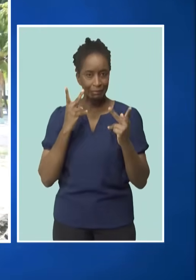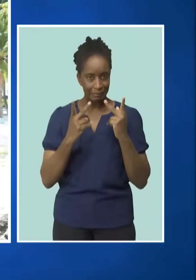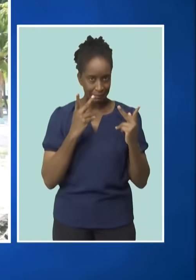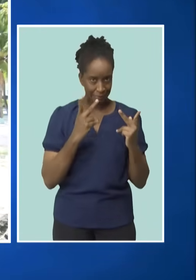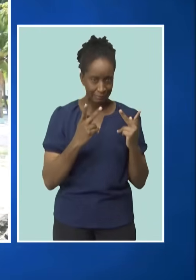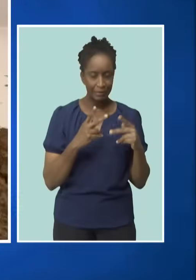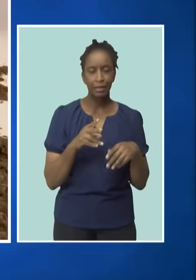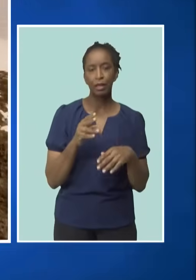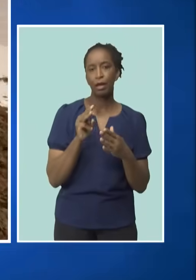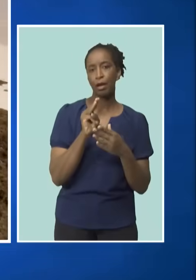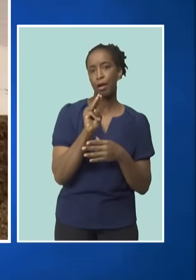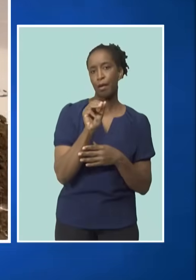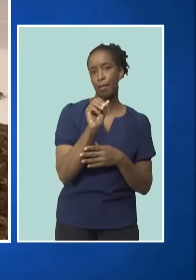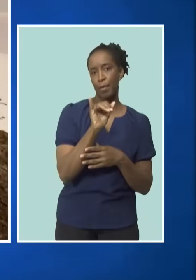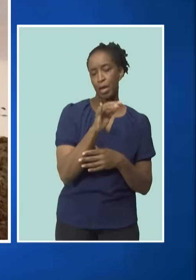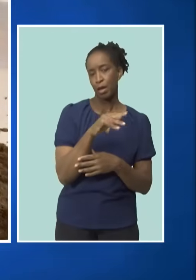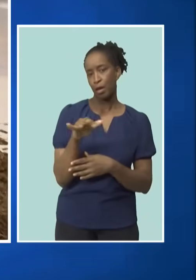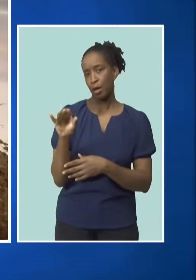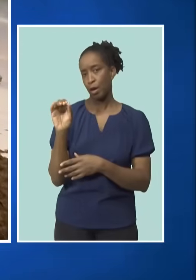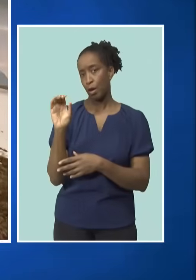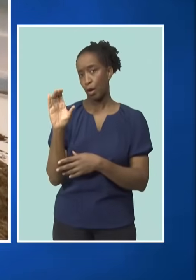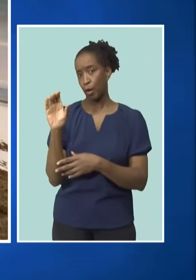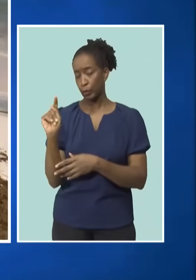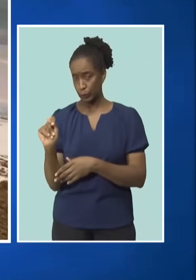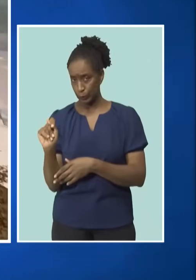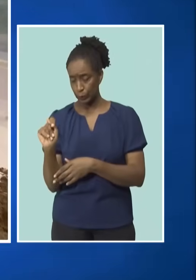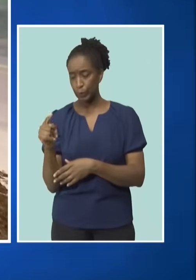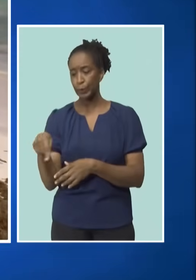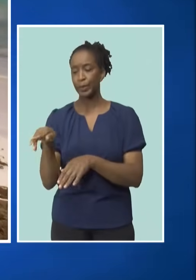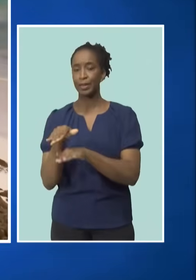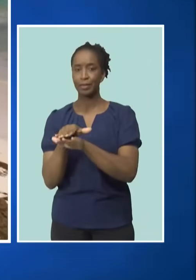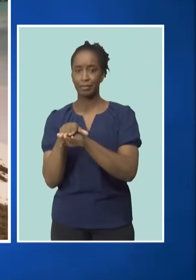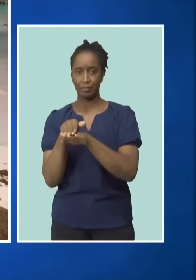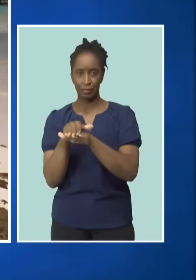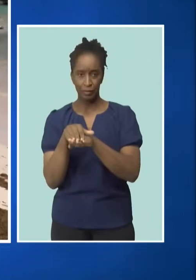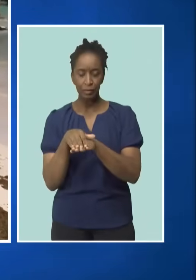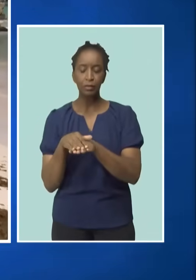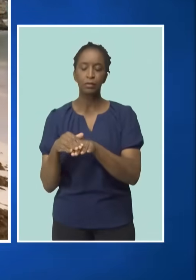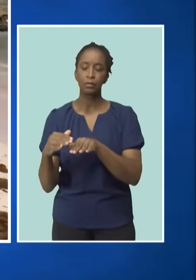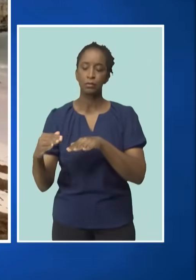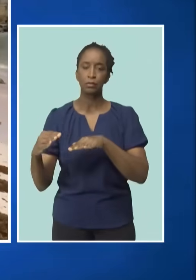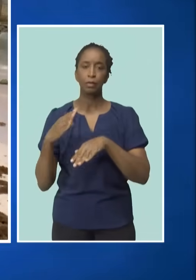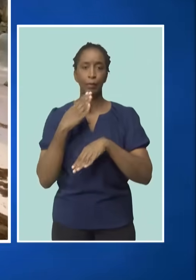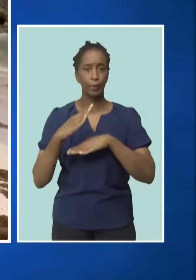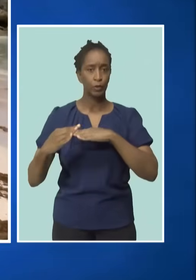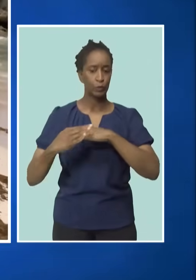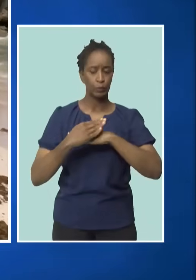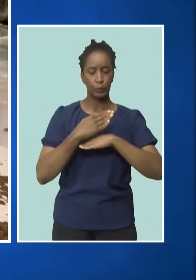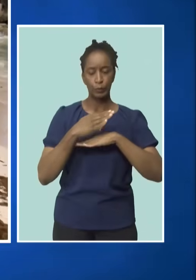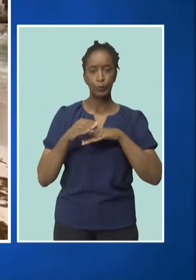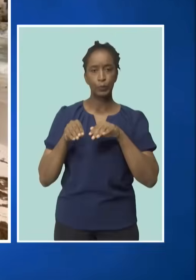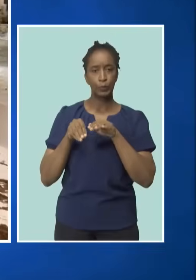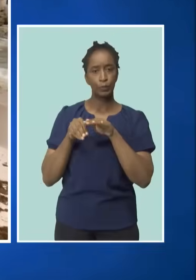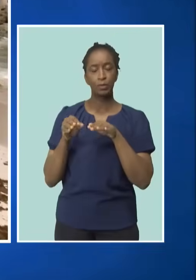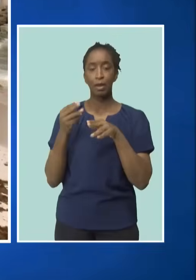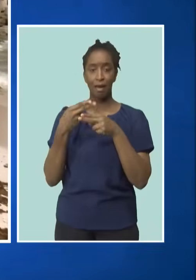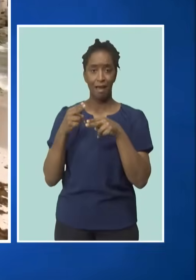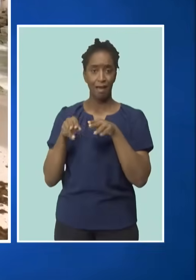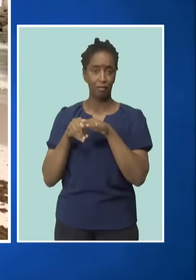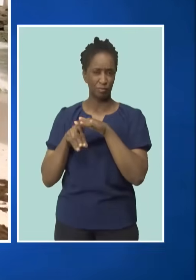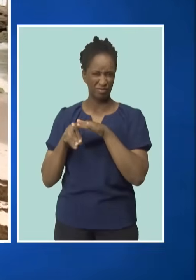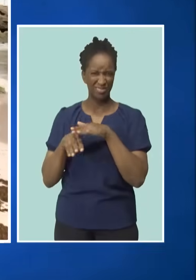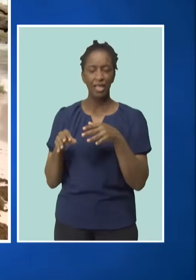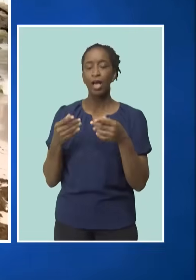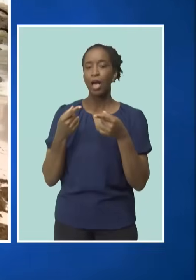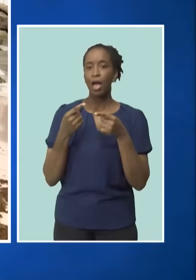to October. However, she says the sargassum seaweed is problematic and prevents some of the turtles from